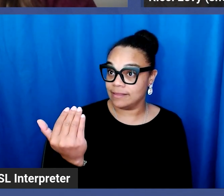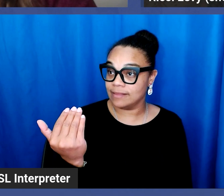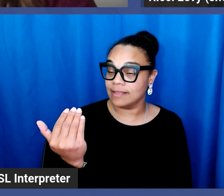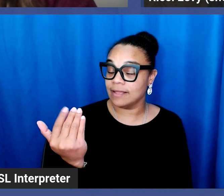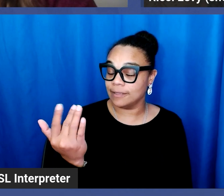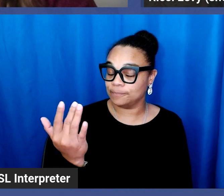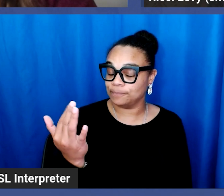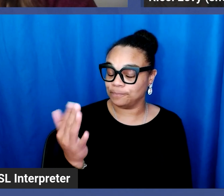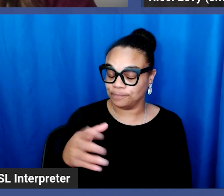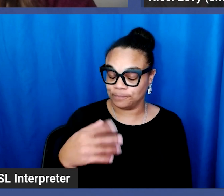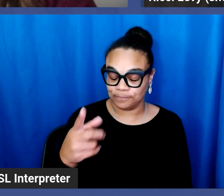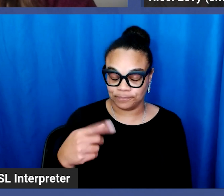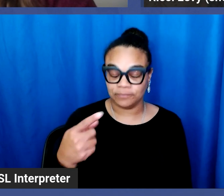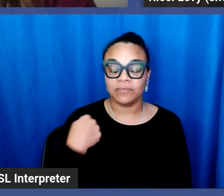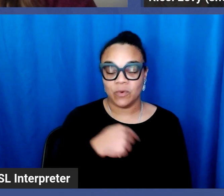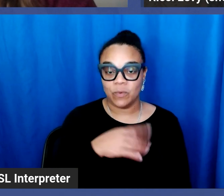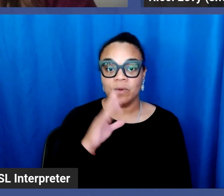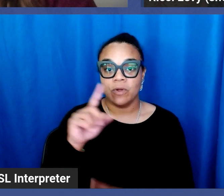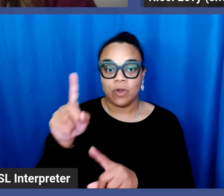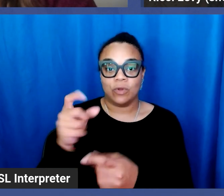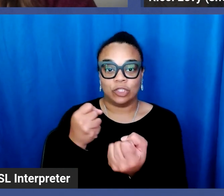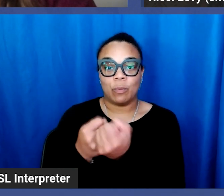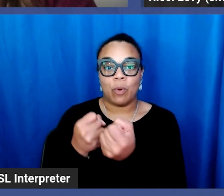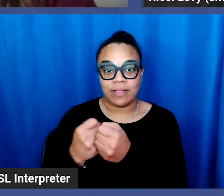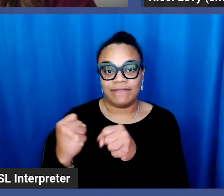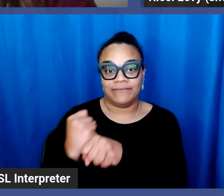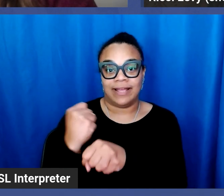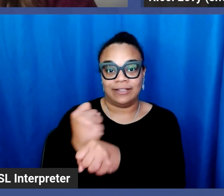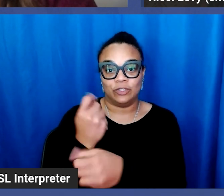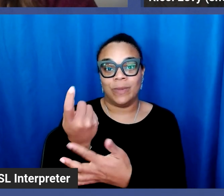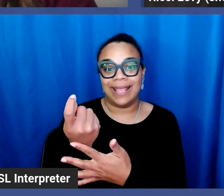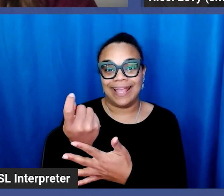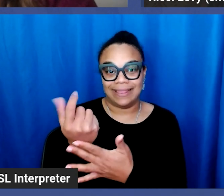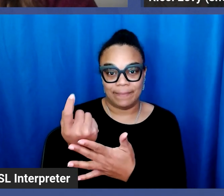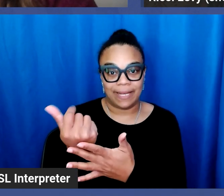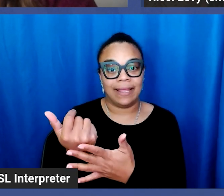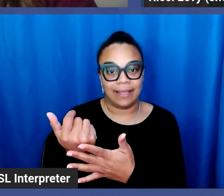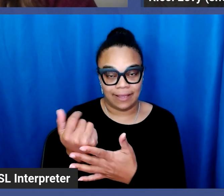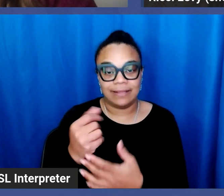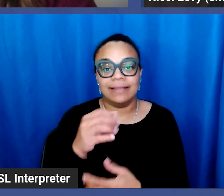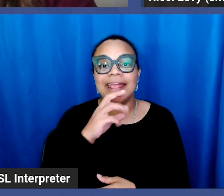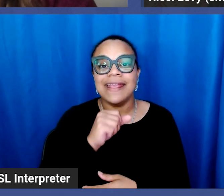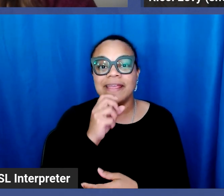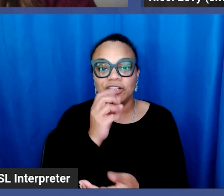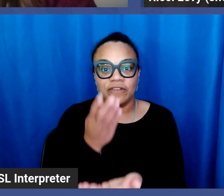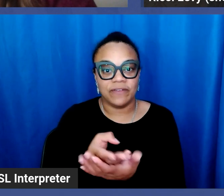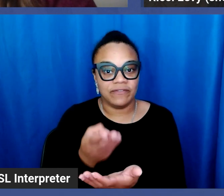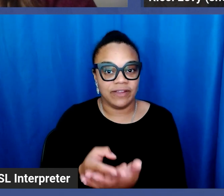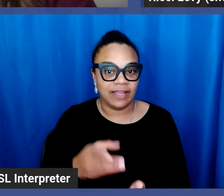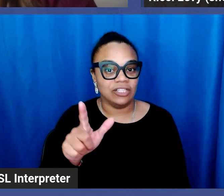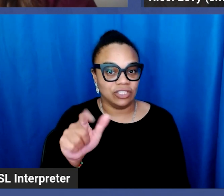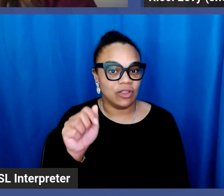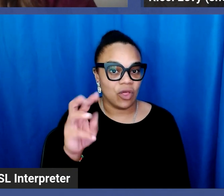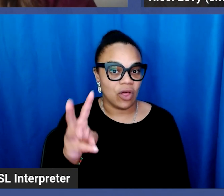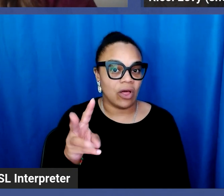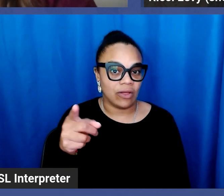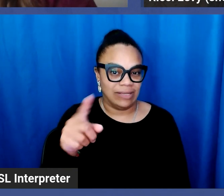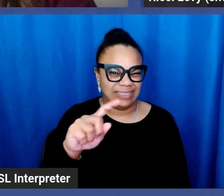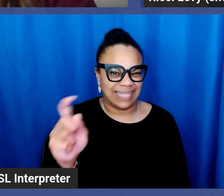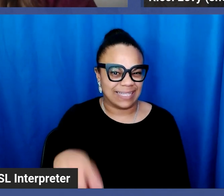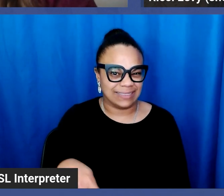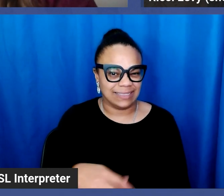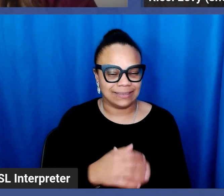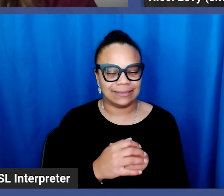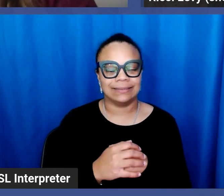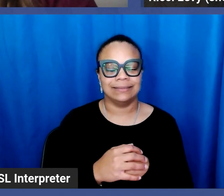to support the fight to eliminate the age verification laws in Texas. In